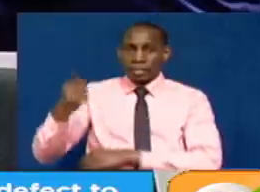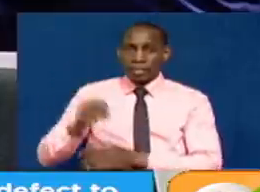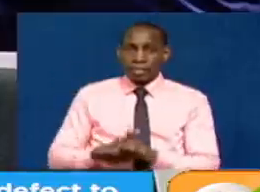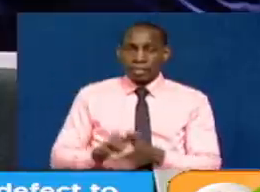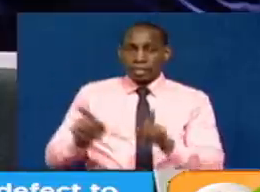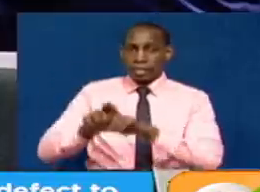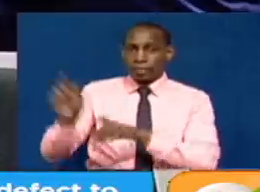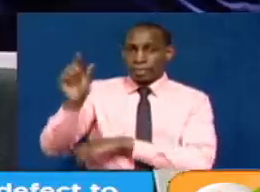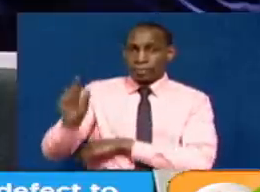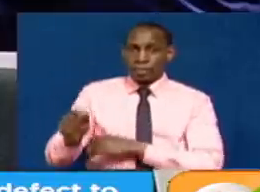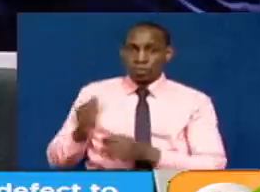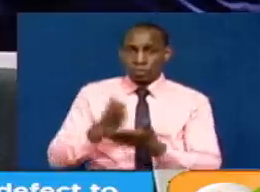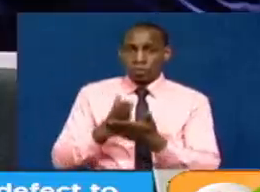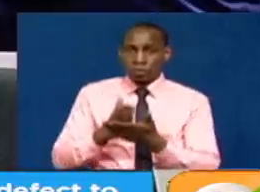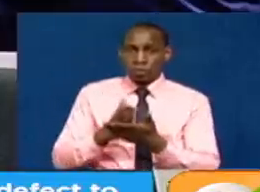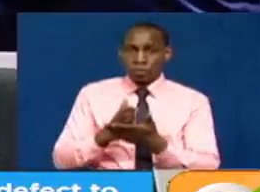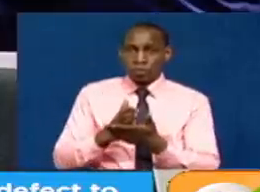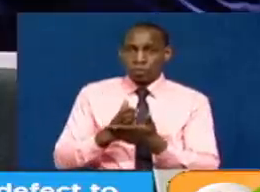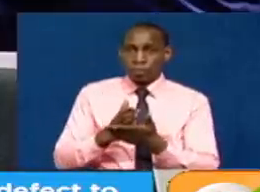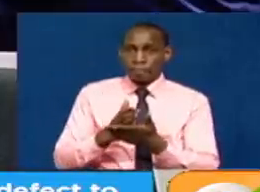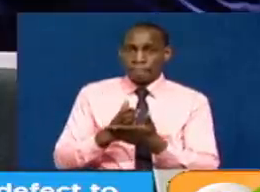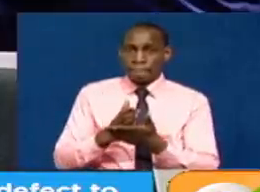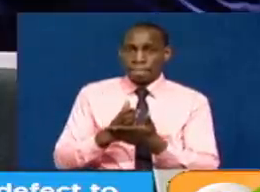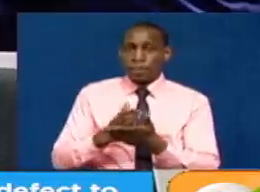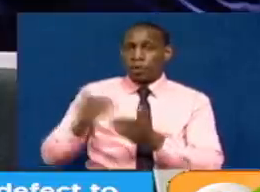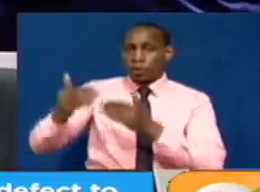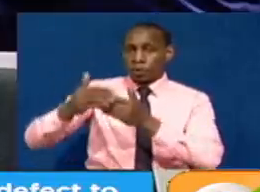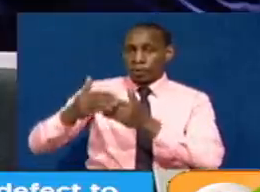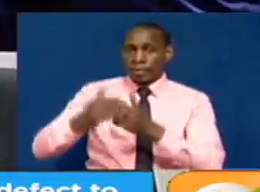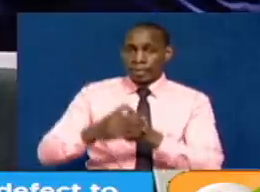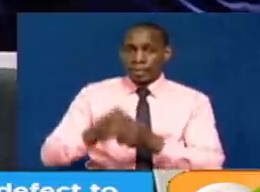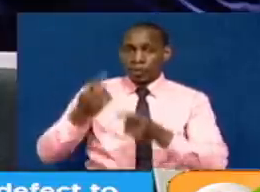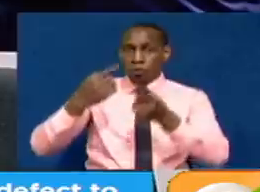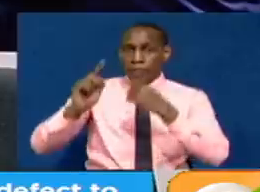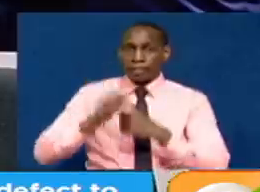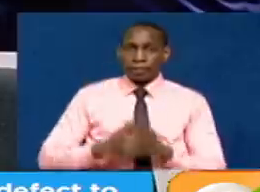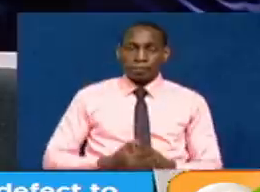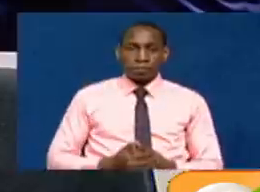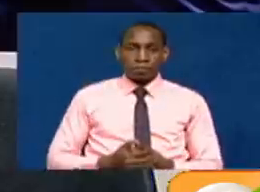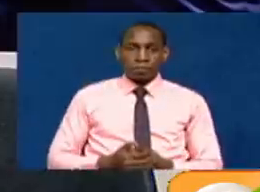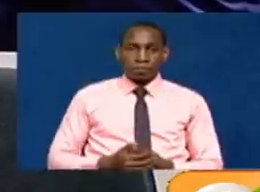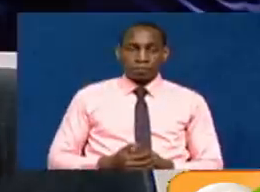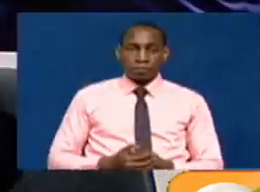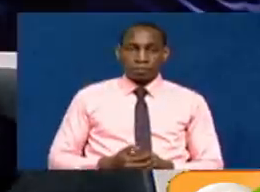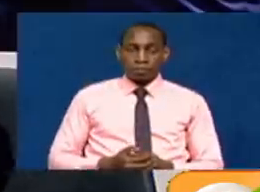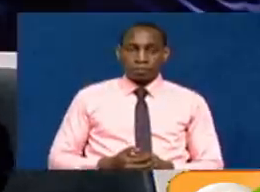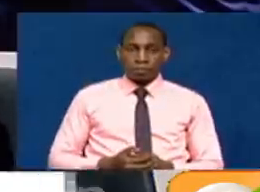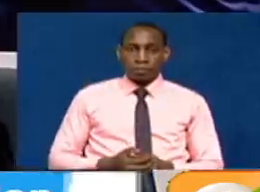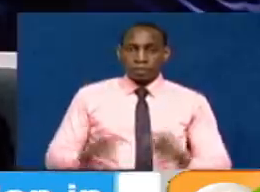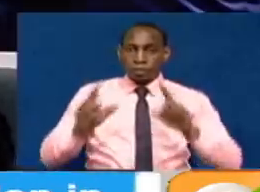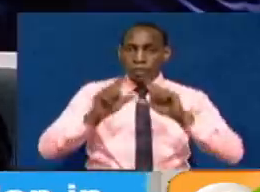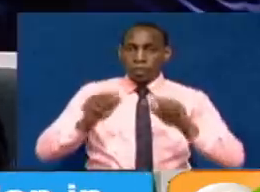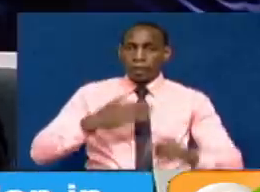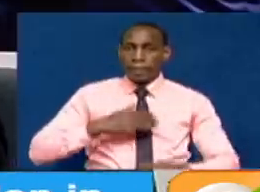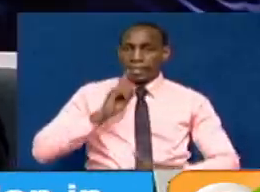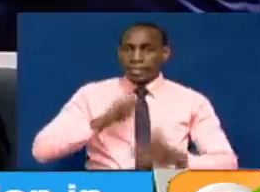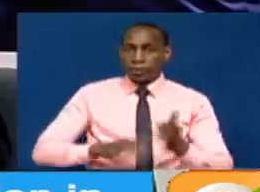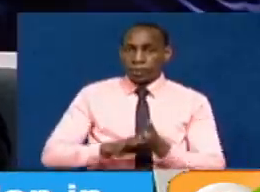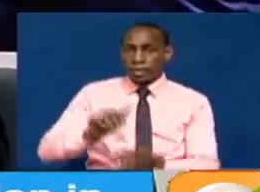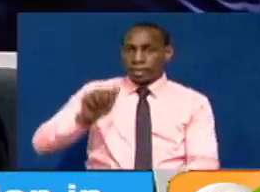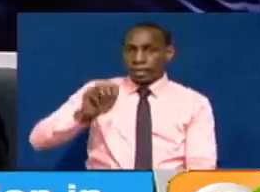region, you are halfway through the line in terms of the electoral vote. So what I'm saying is